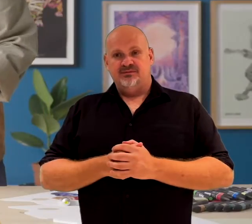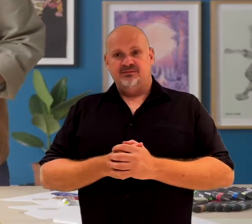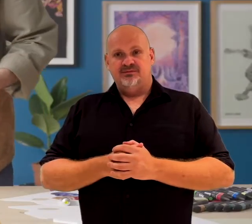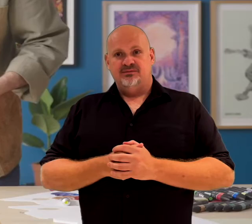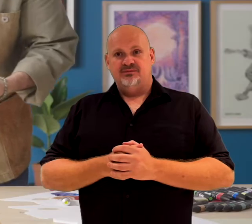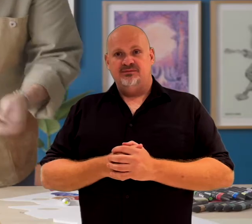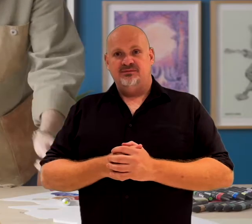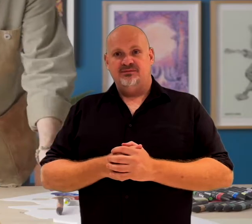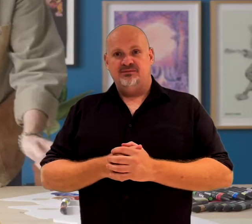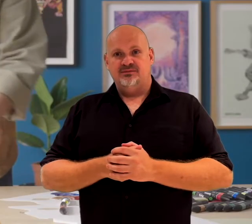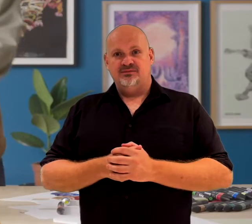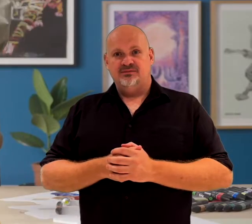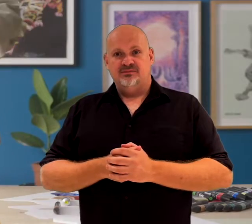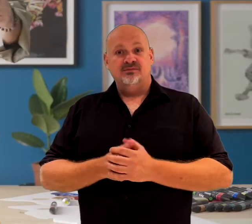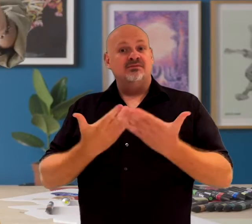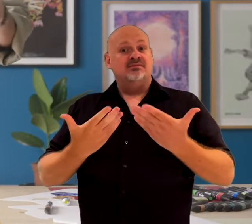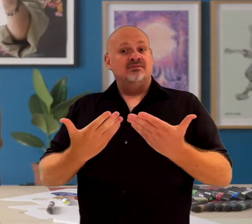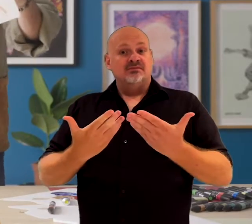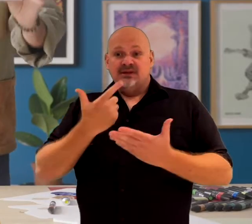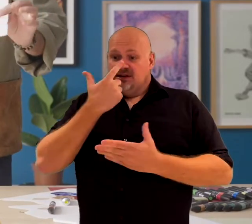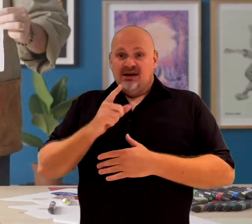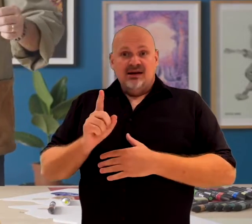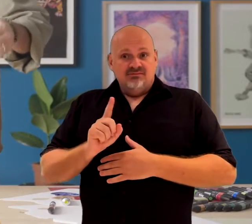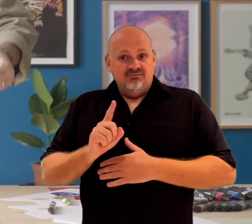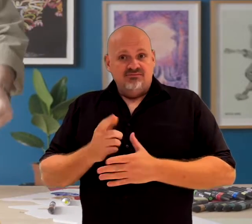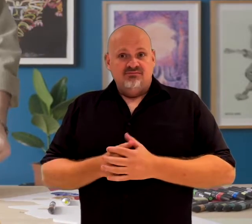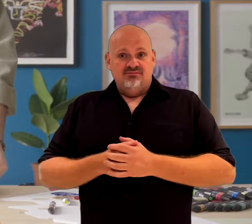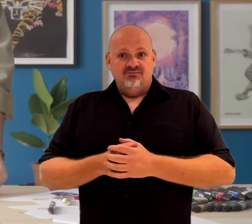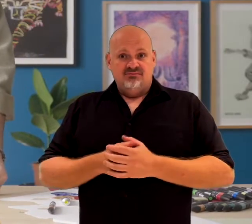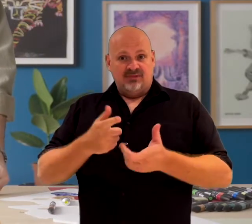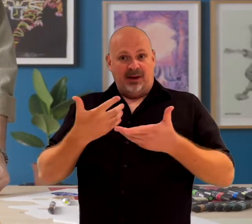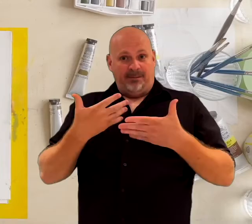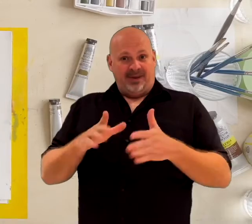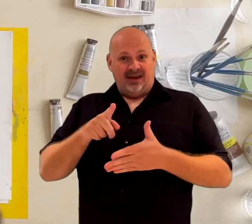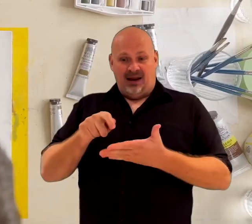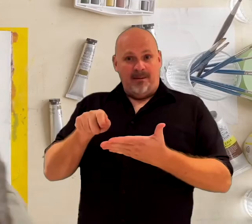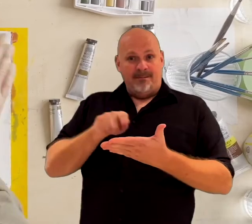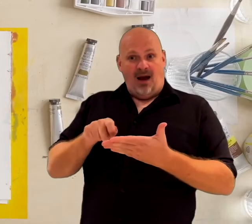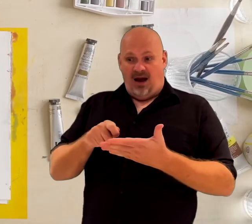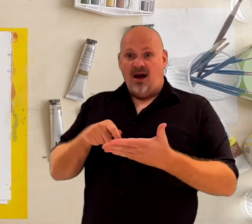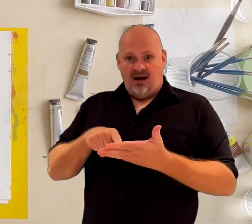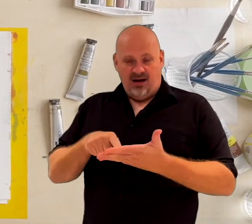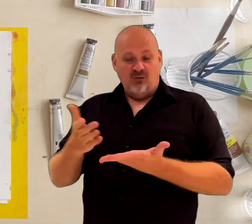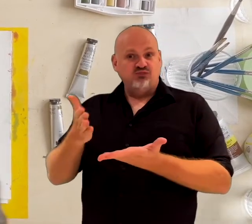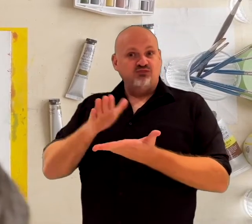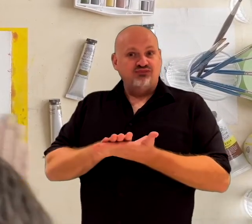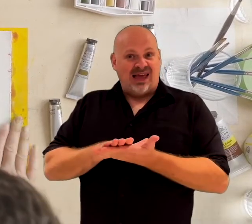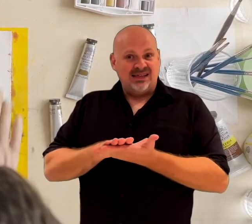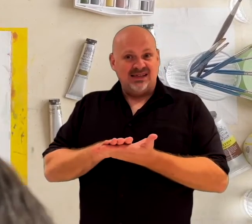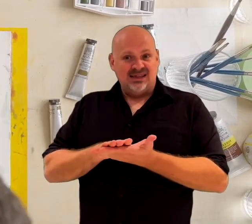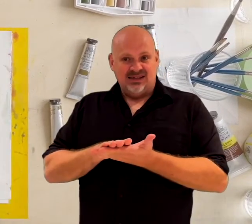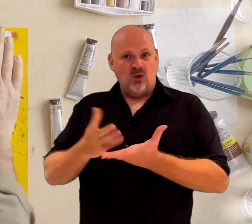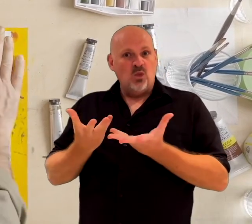And then what you can do is you take something that you did with the markers and you press it on the other wet